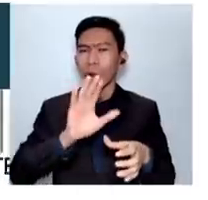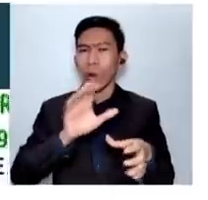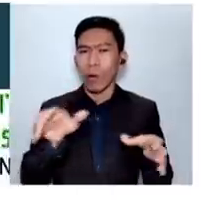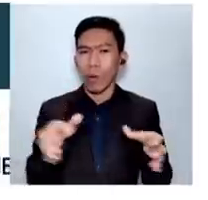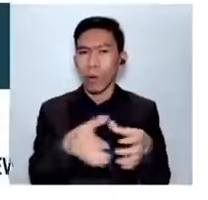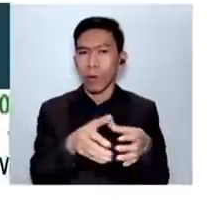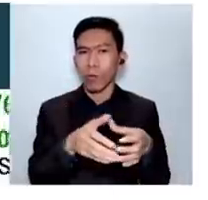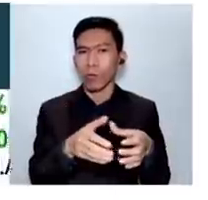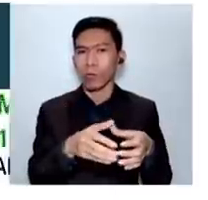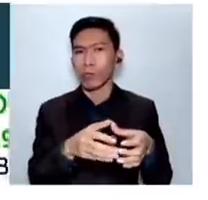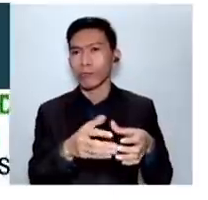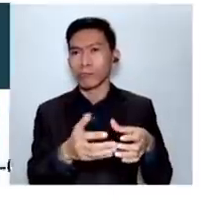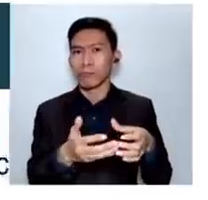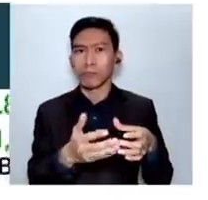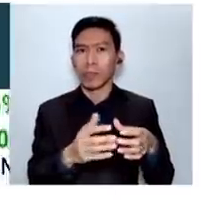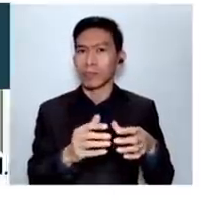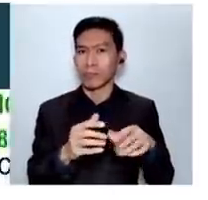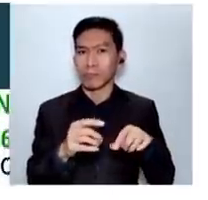this tandem?